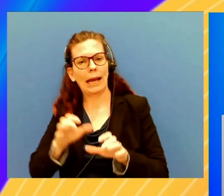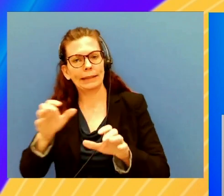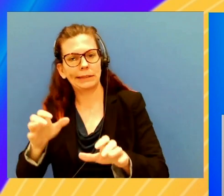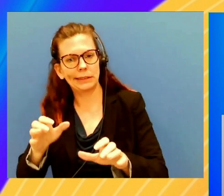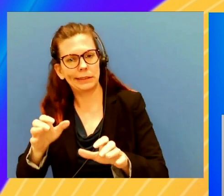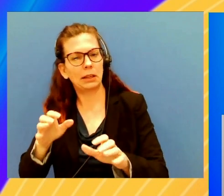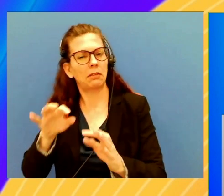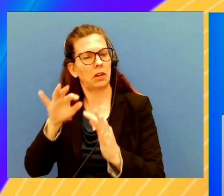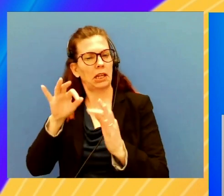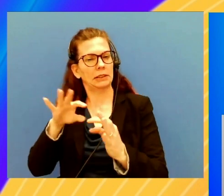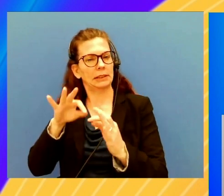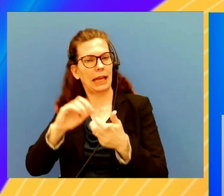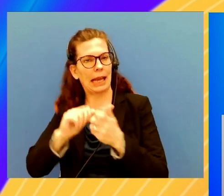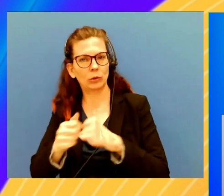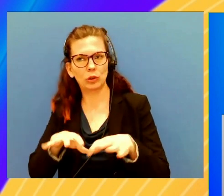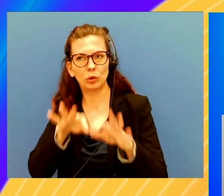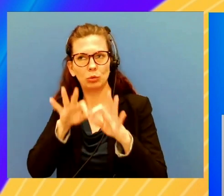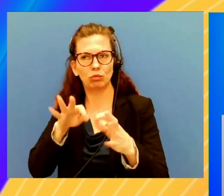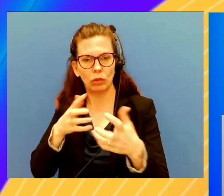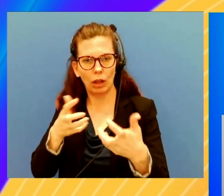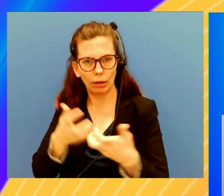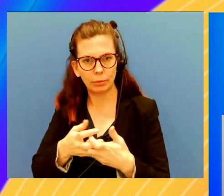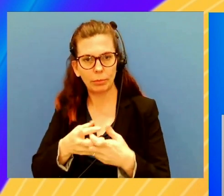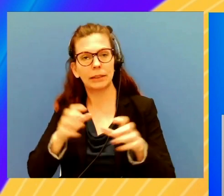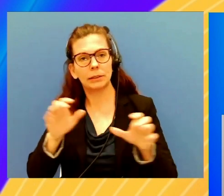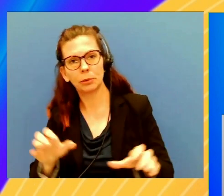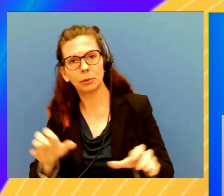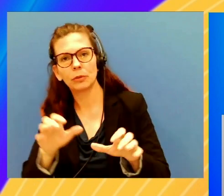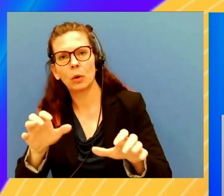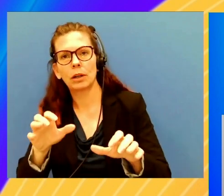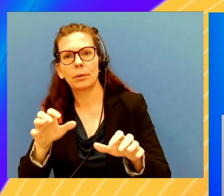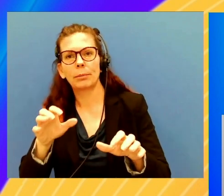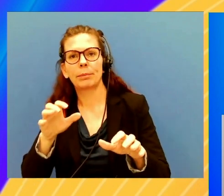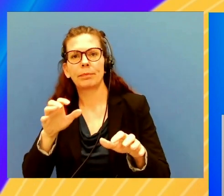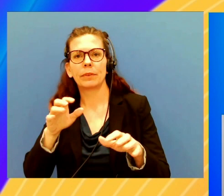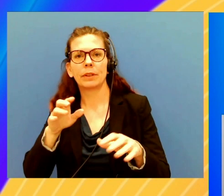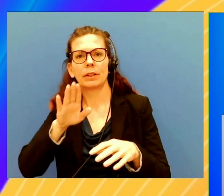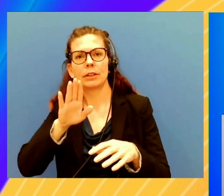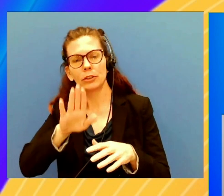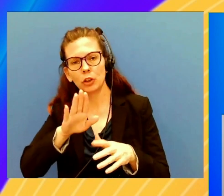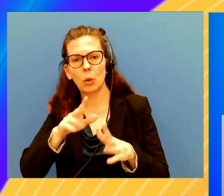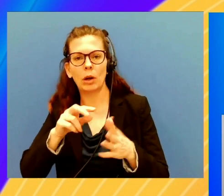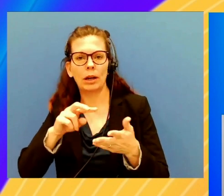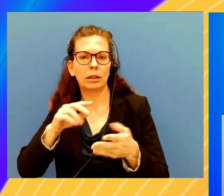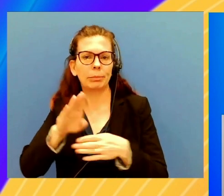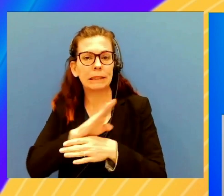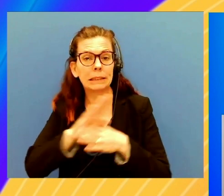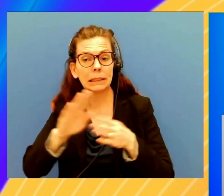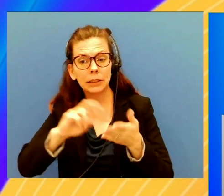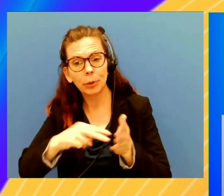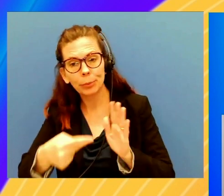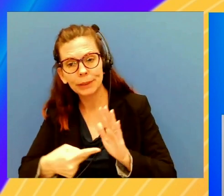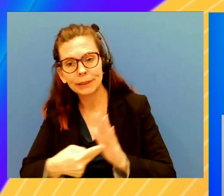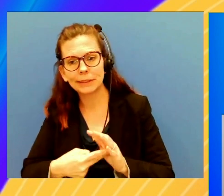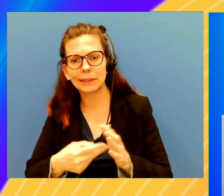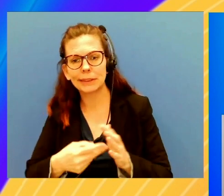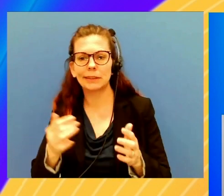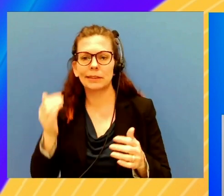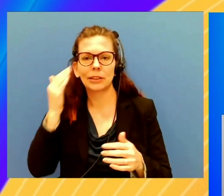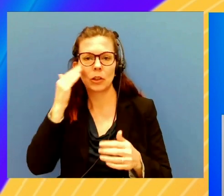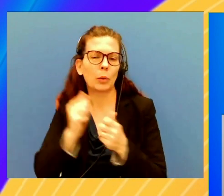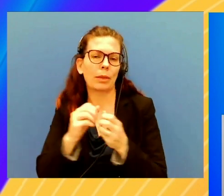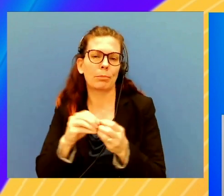how you can optimize and perform your business purposes, with more